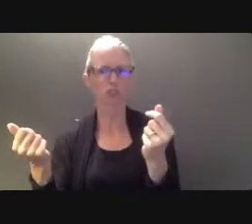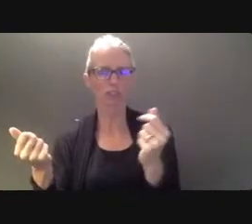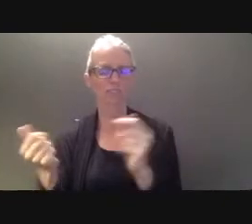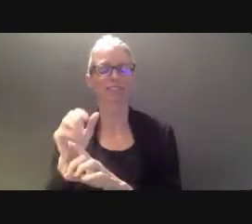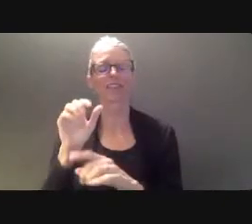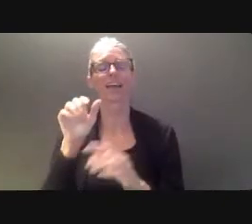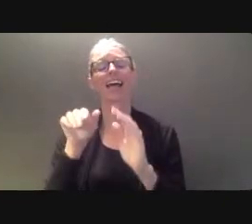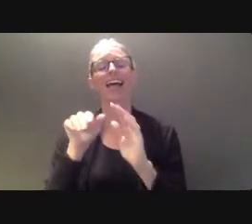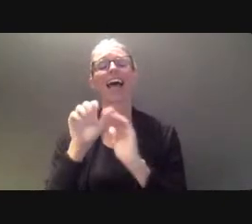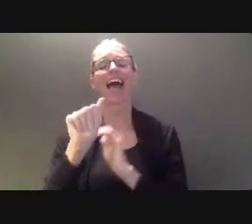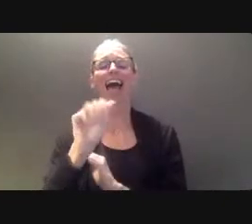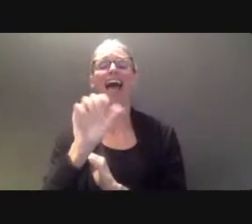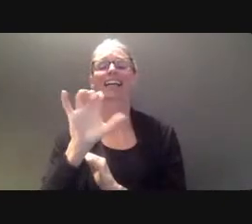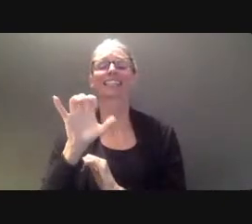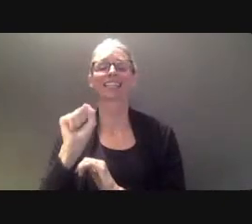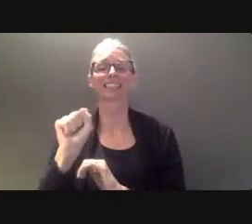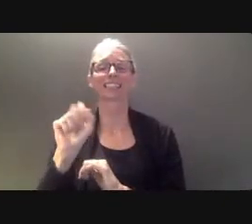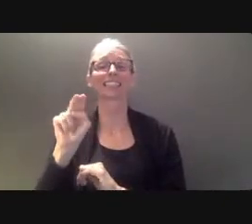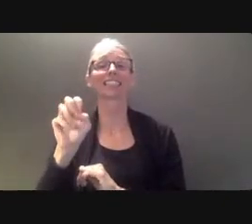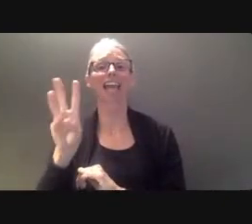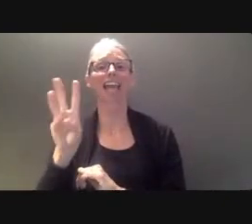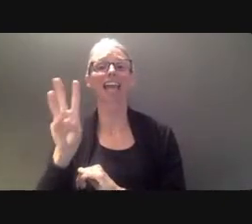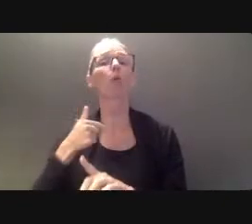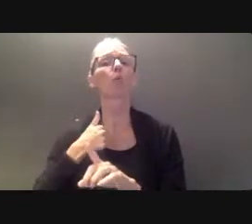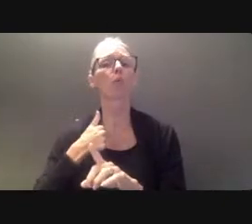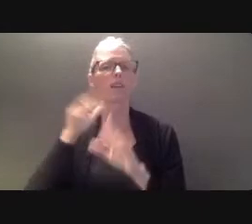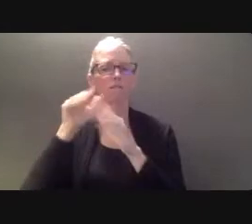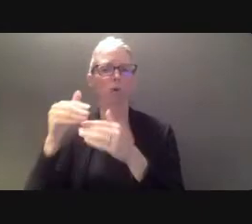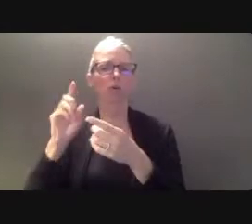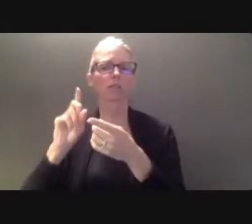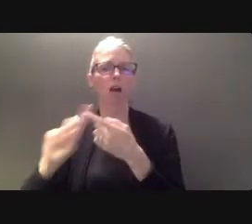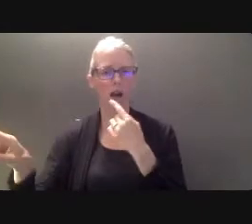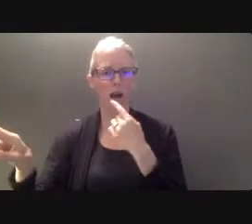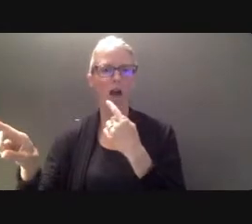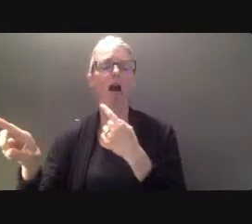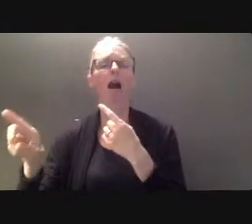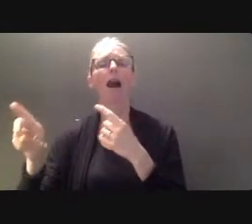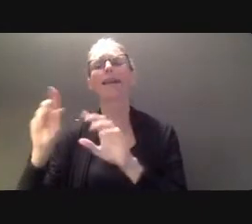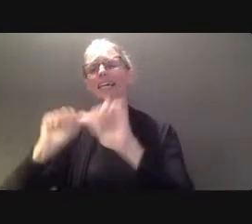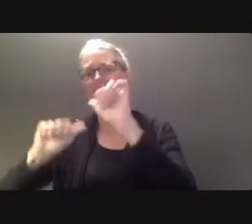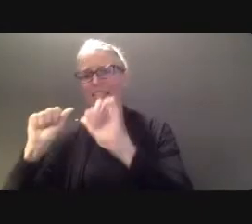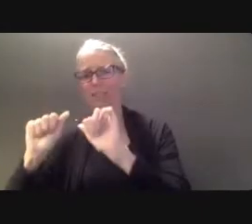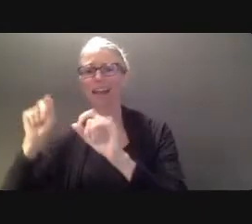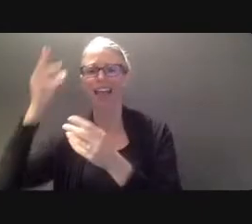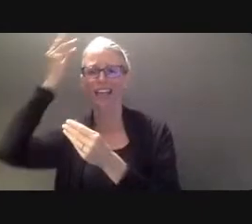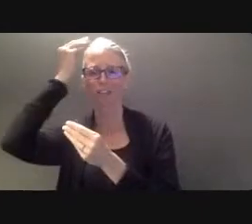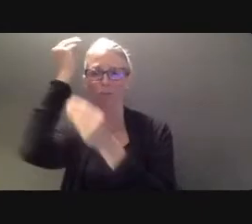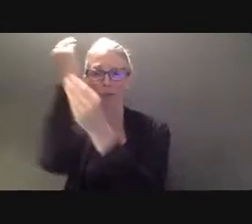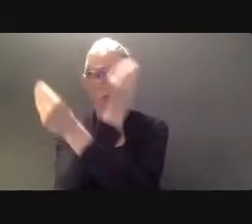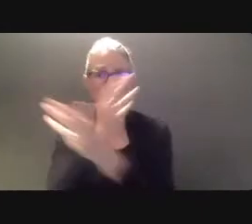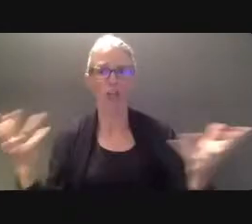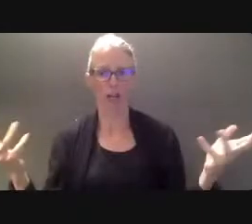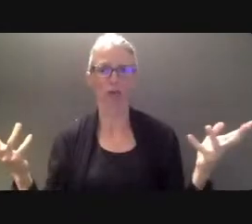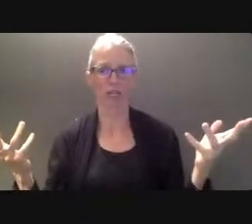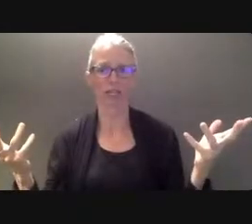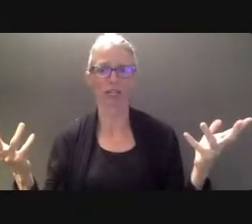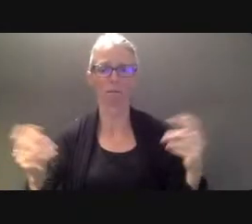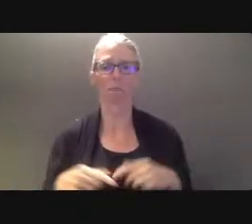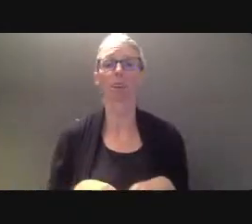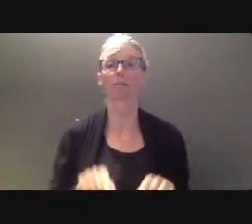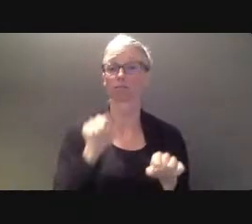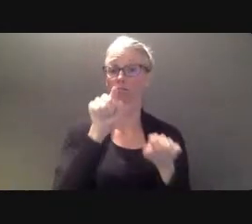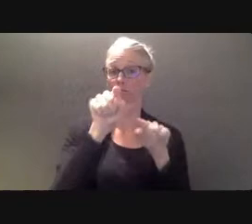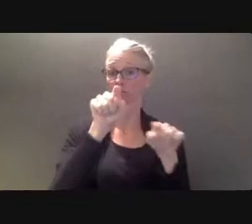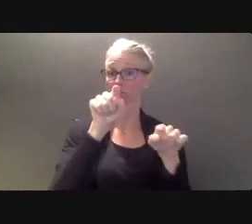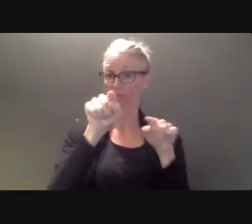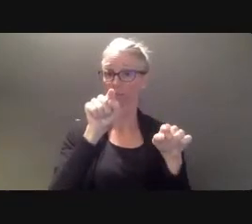on assessment and information sharing in order to get people out there. And both of you have had the chance